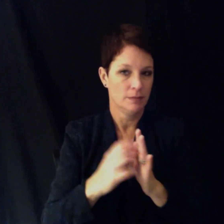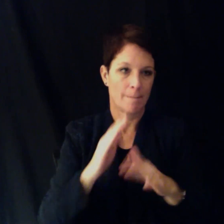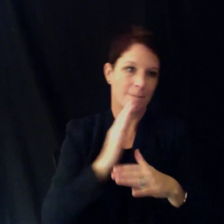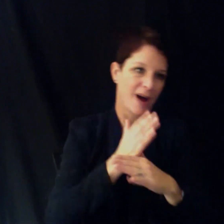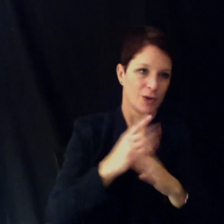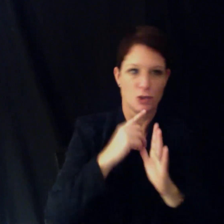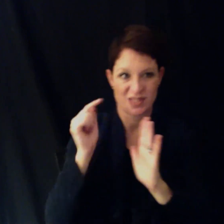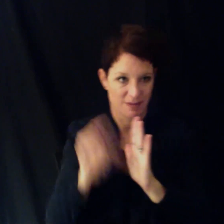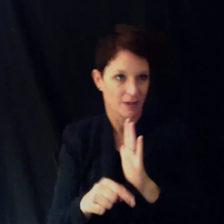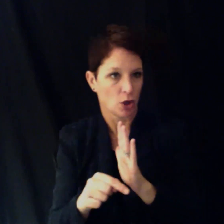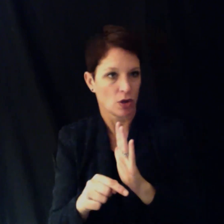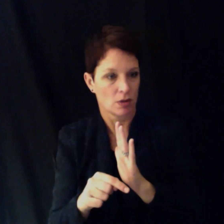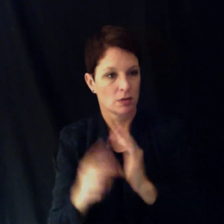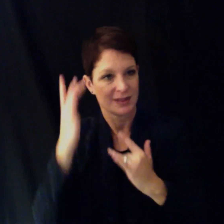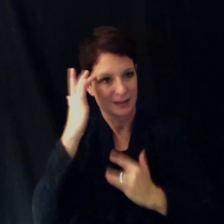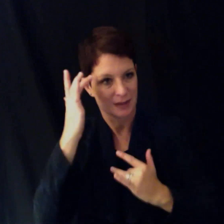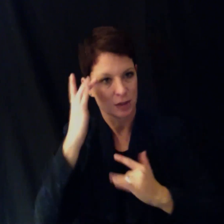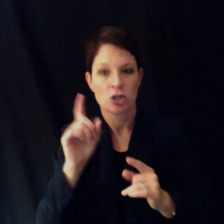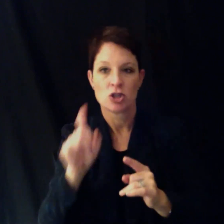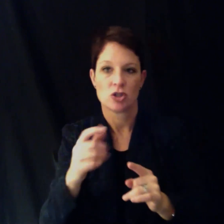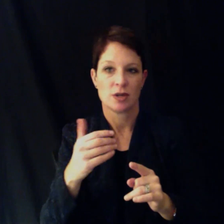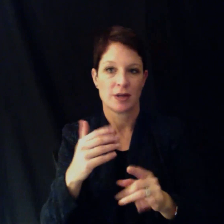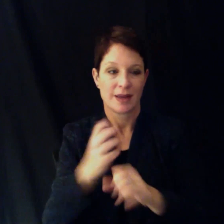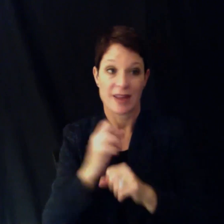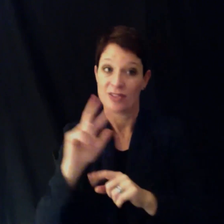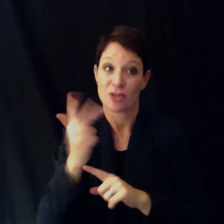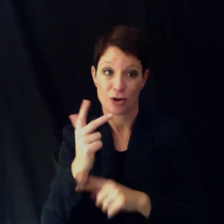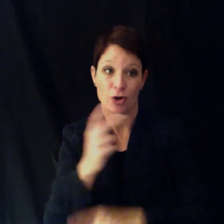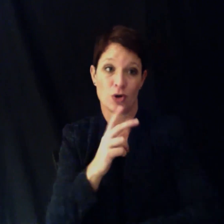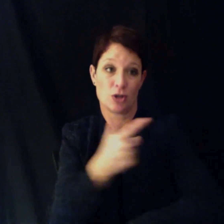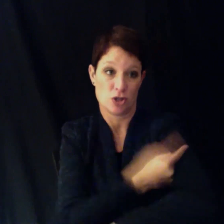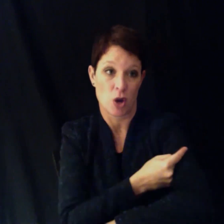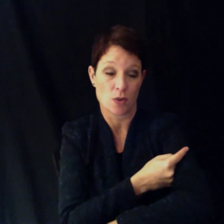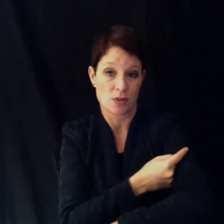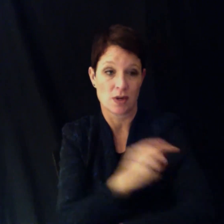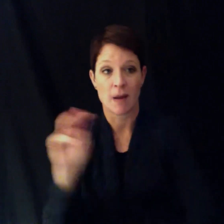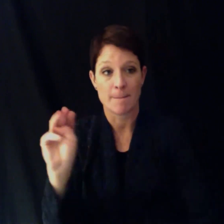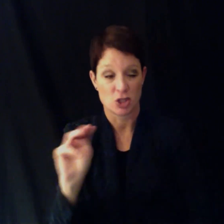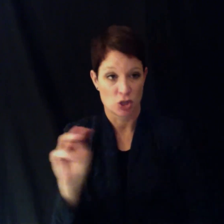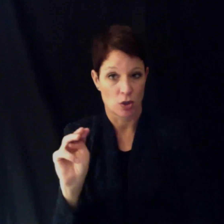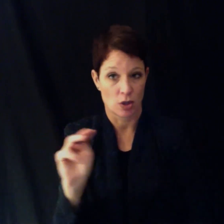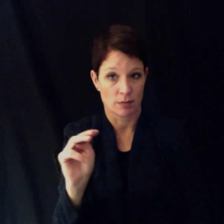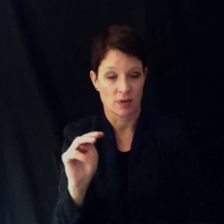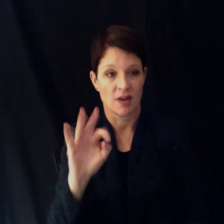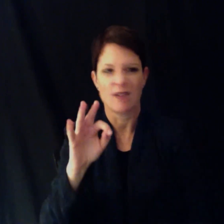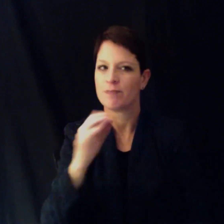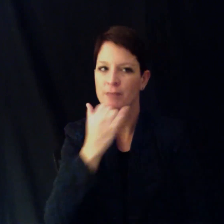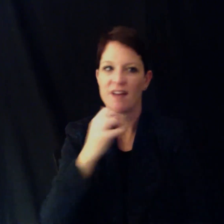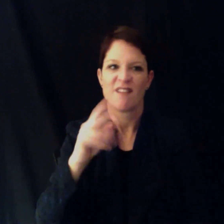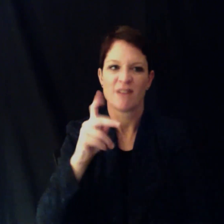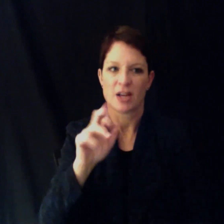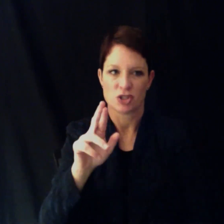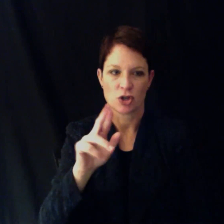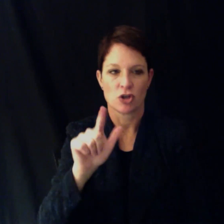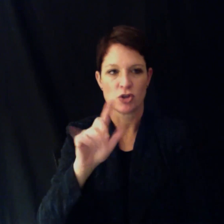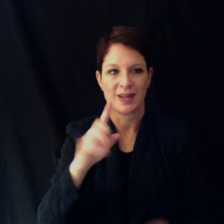immunocompromising conditions, should receive their additional dose of Moderna or Pfizer vaccine